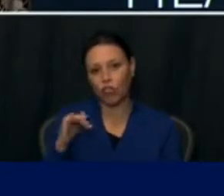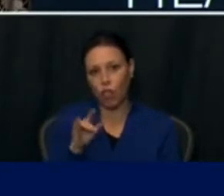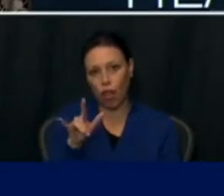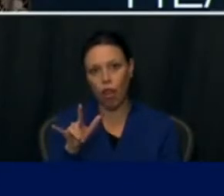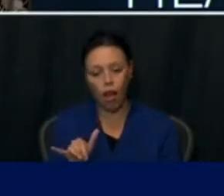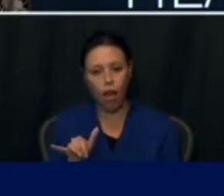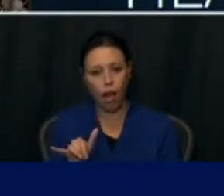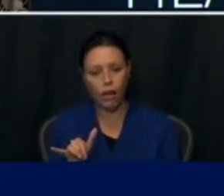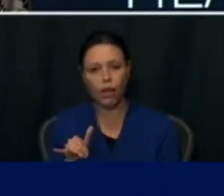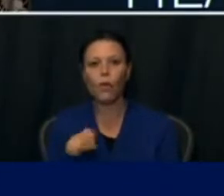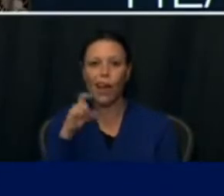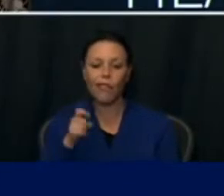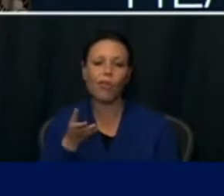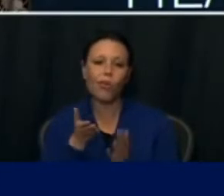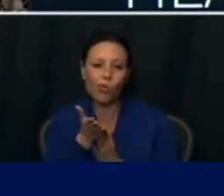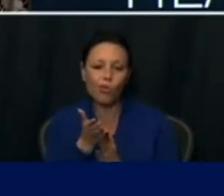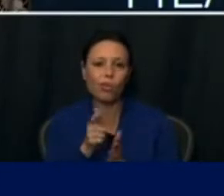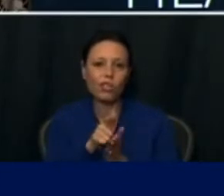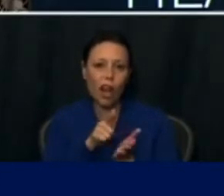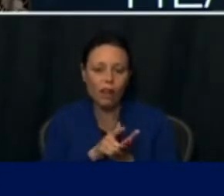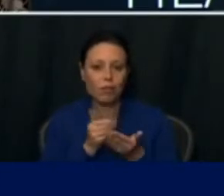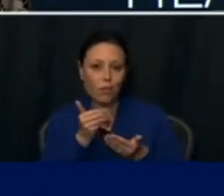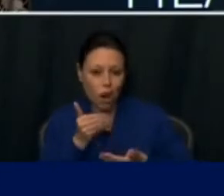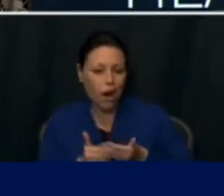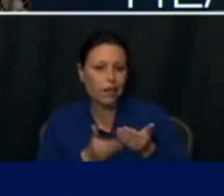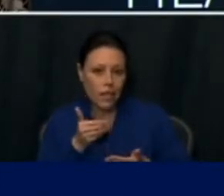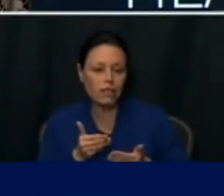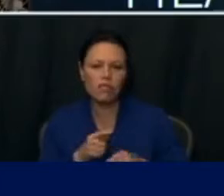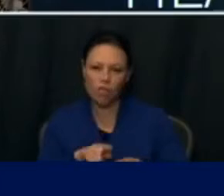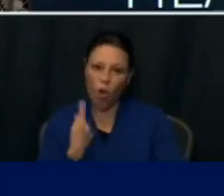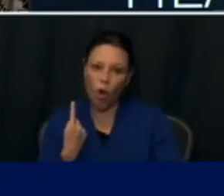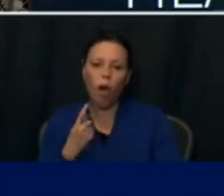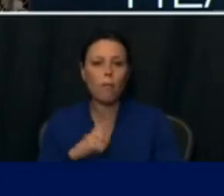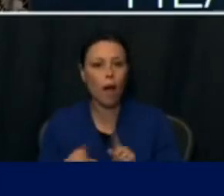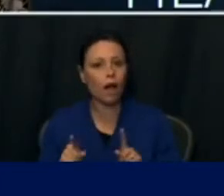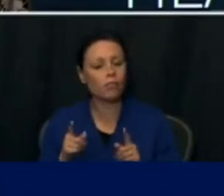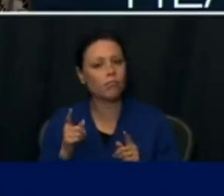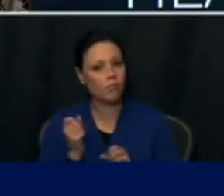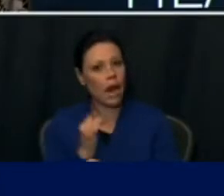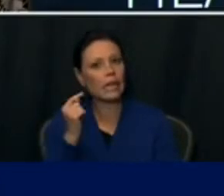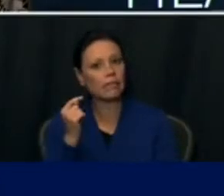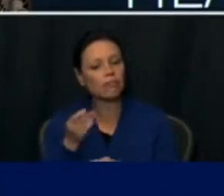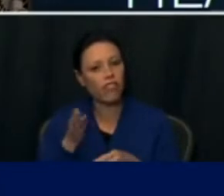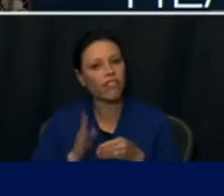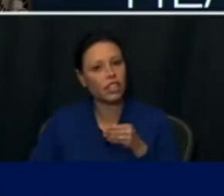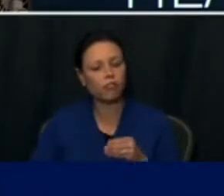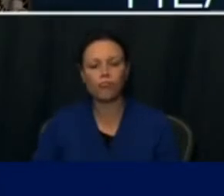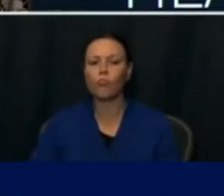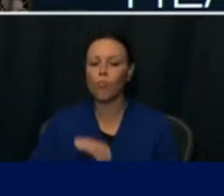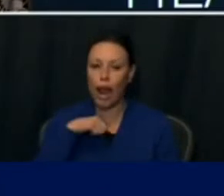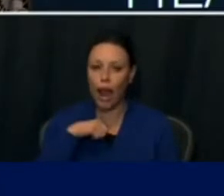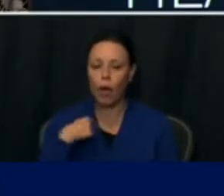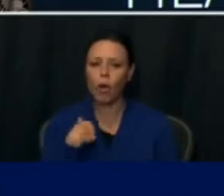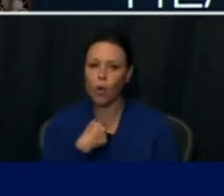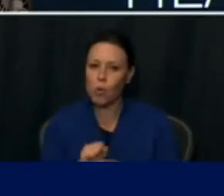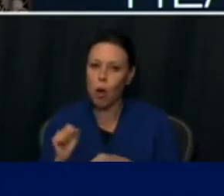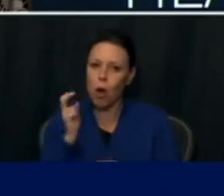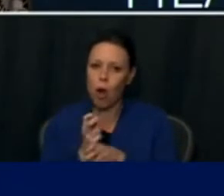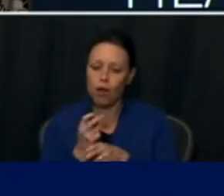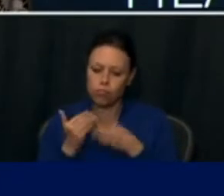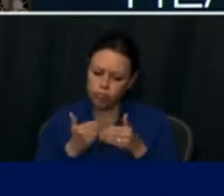statutorily we had to go through a very long process and we got it done I was very proud to have gotten this done we were pushing it very